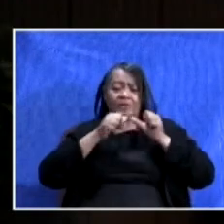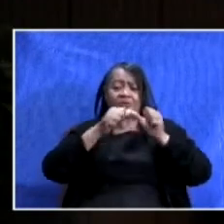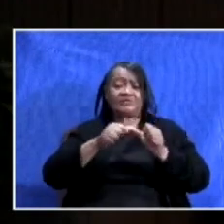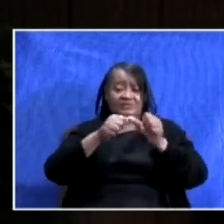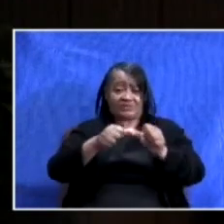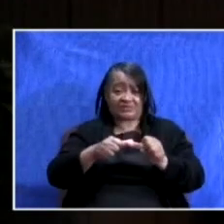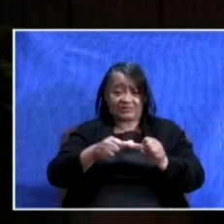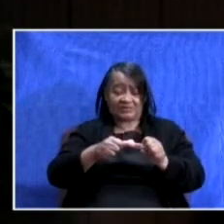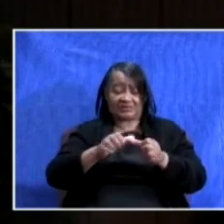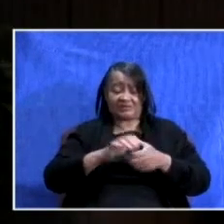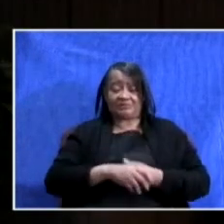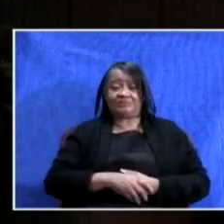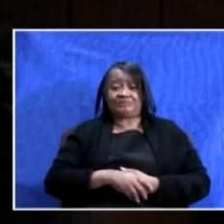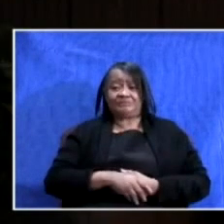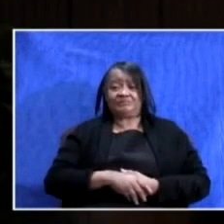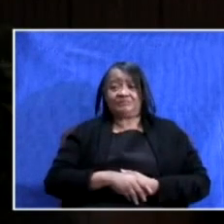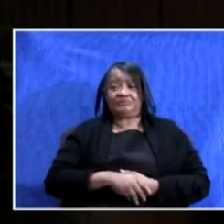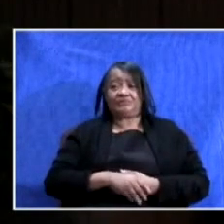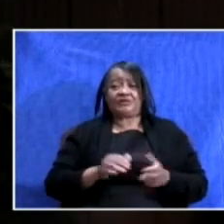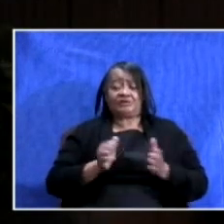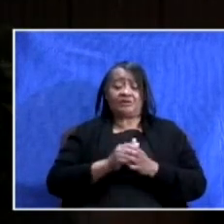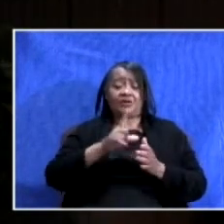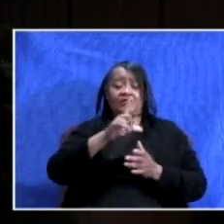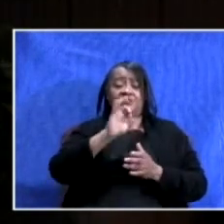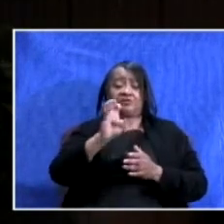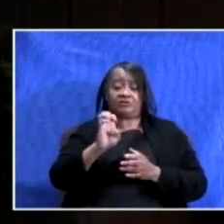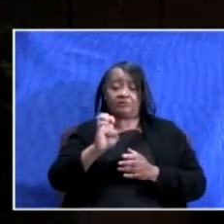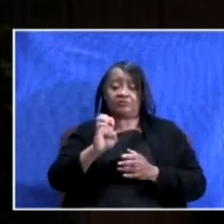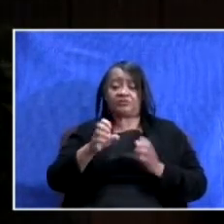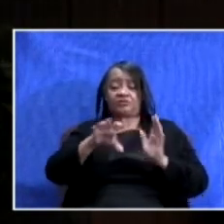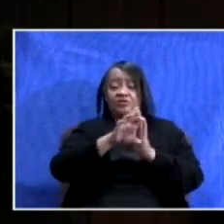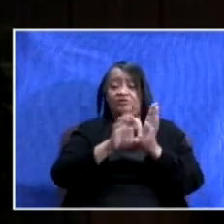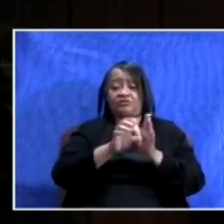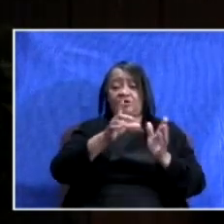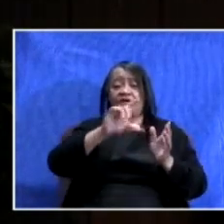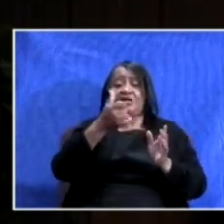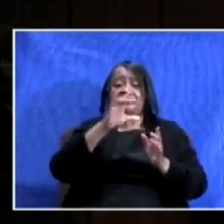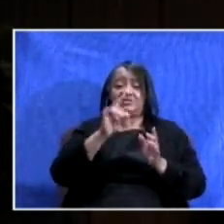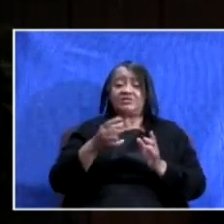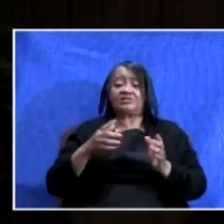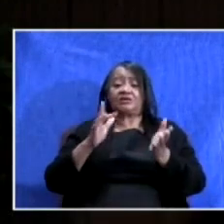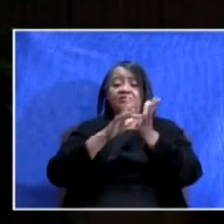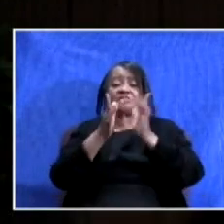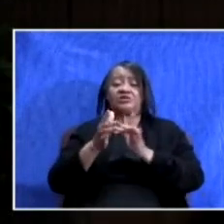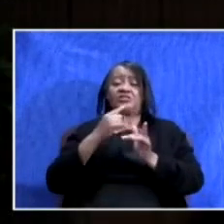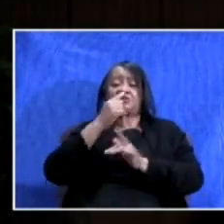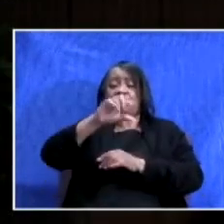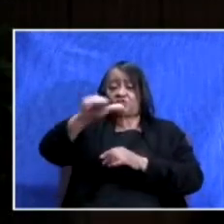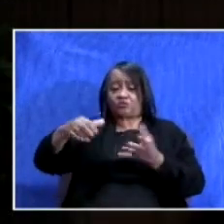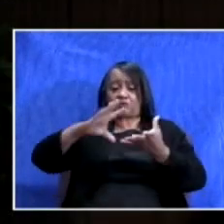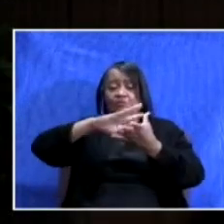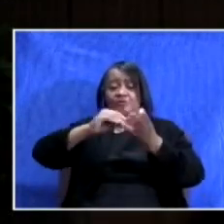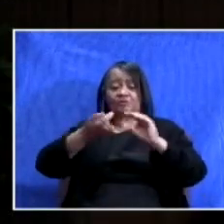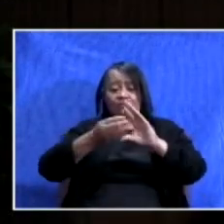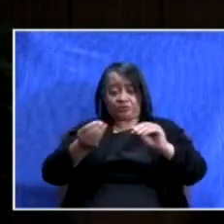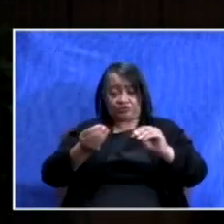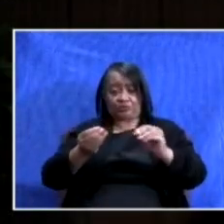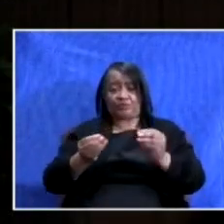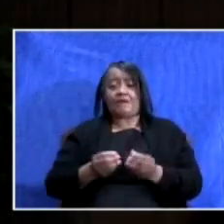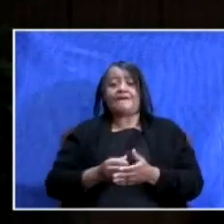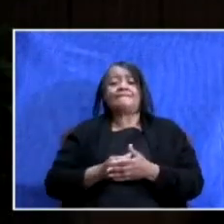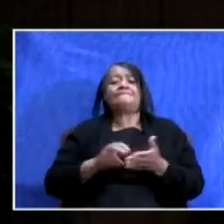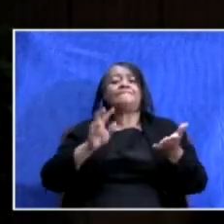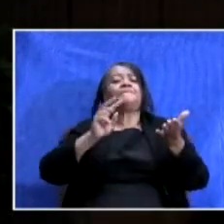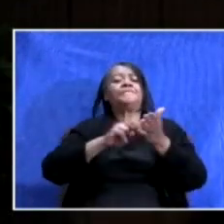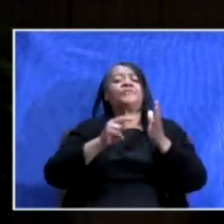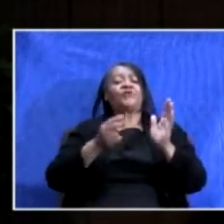persistence. And then in Luke chapter 18, Jesus tells another